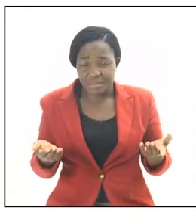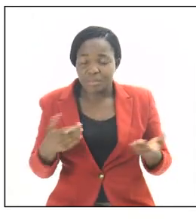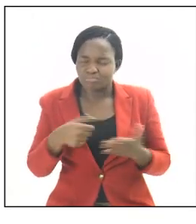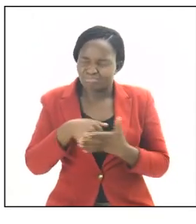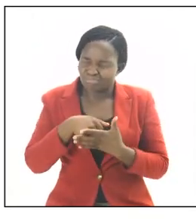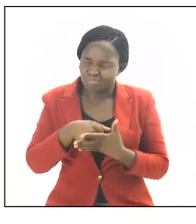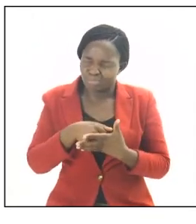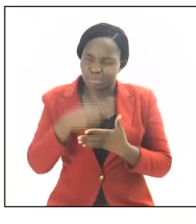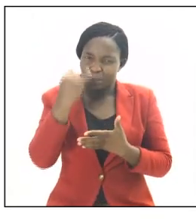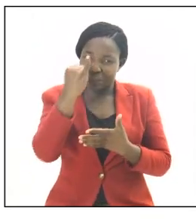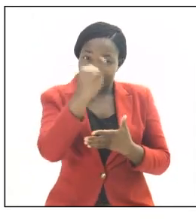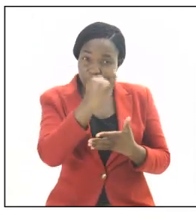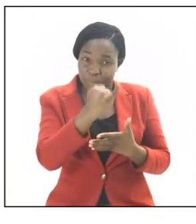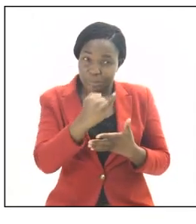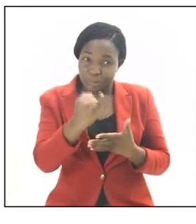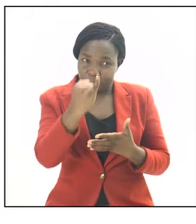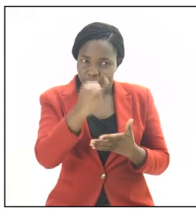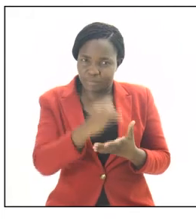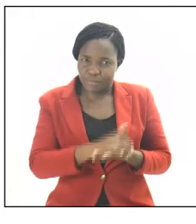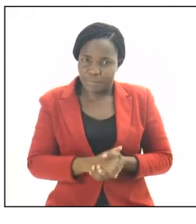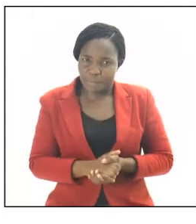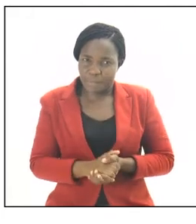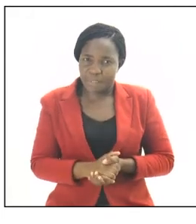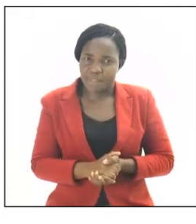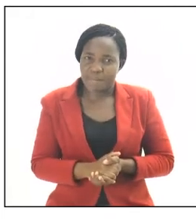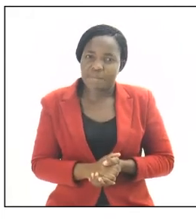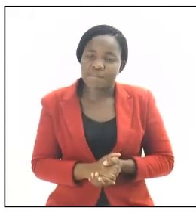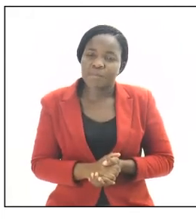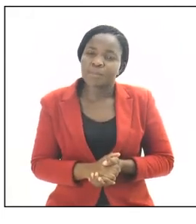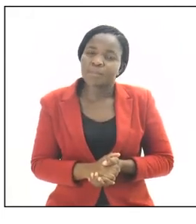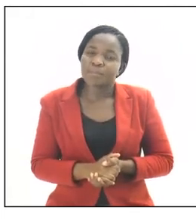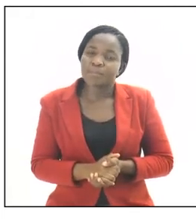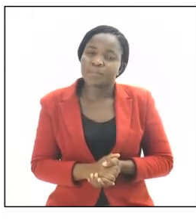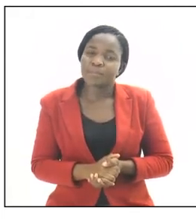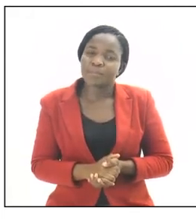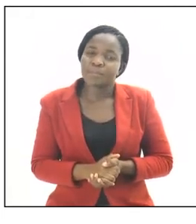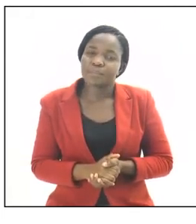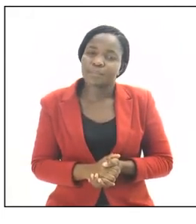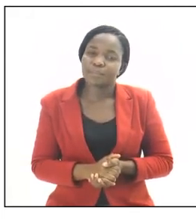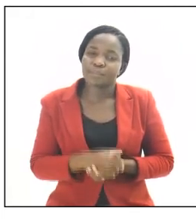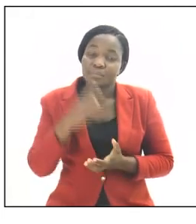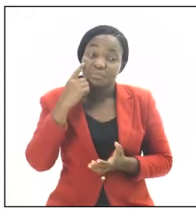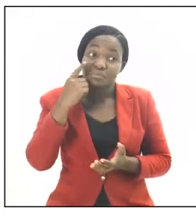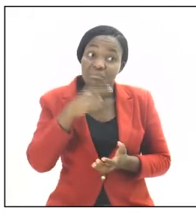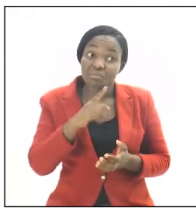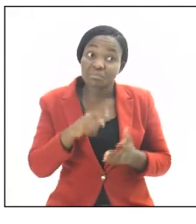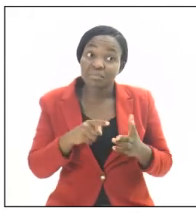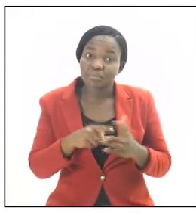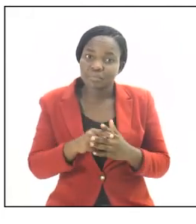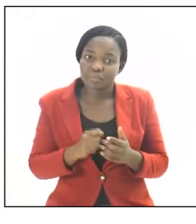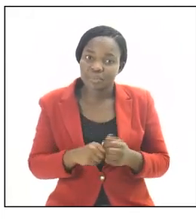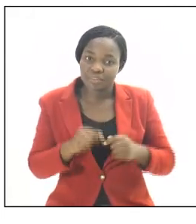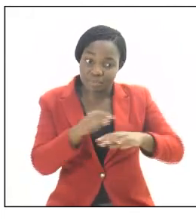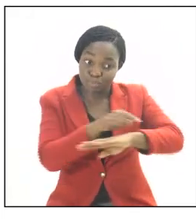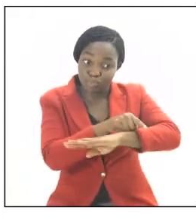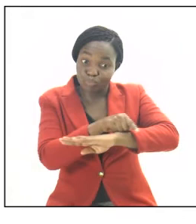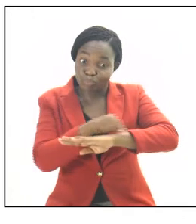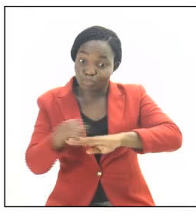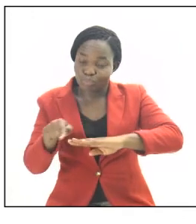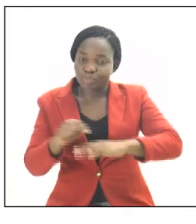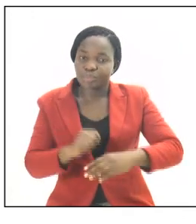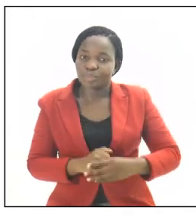and draw on the diagram again. So, look what happens if we draw in a